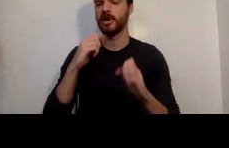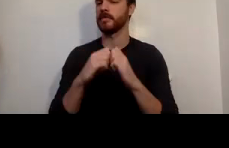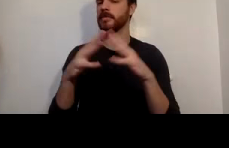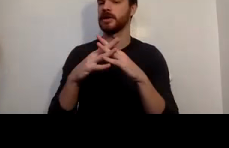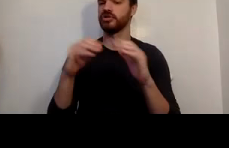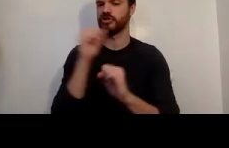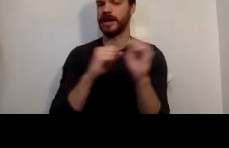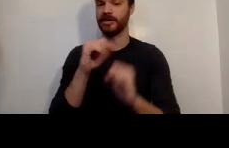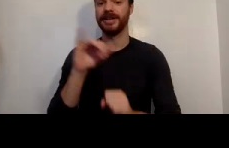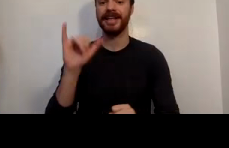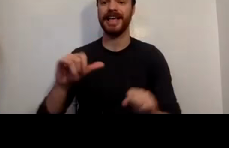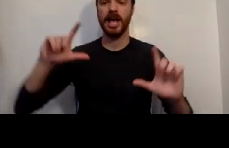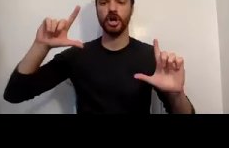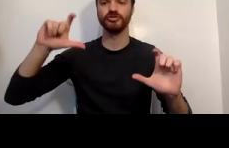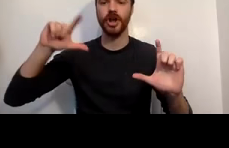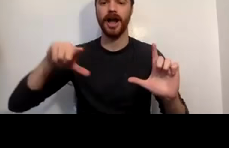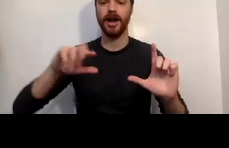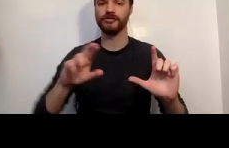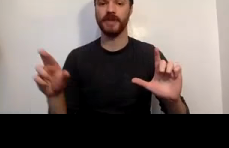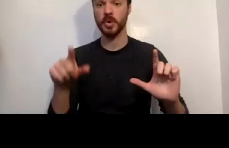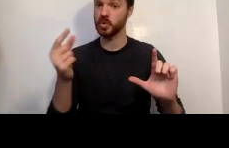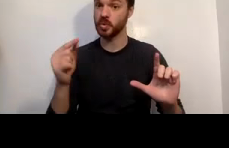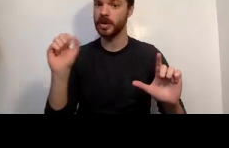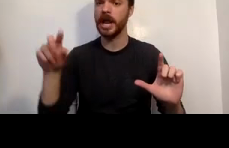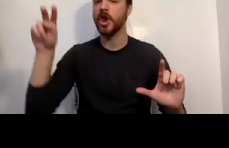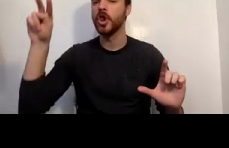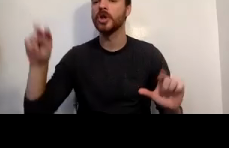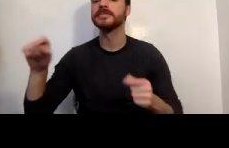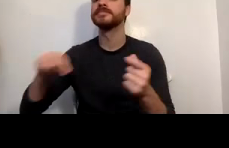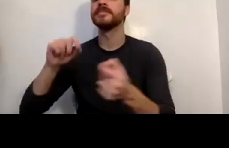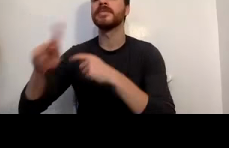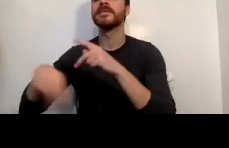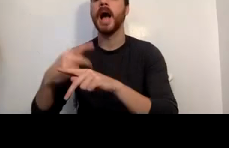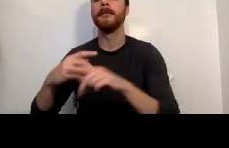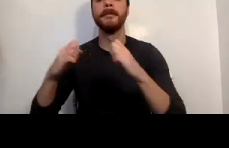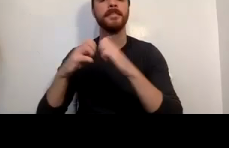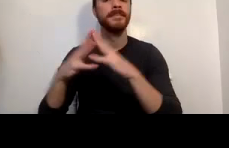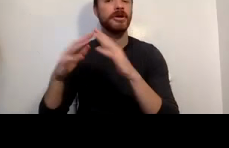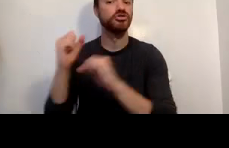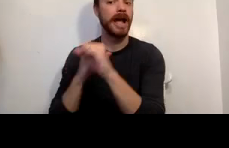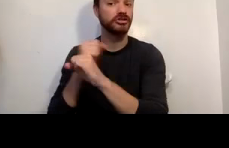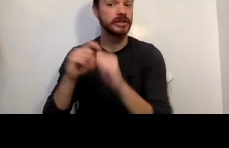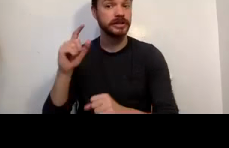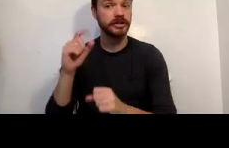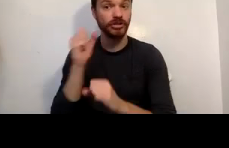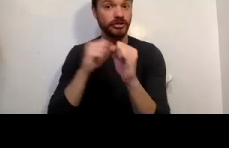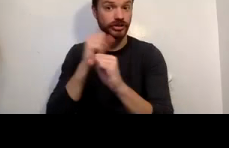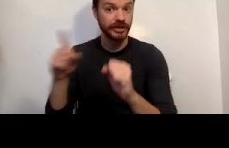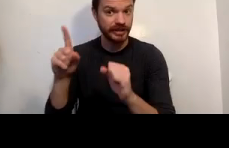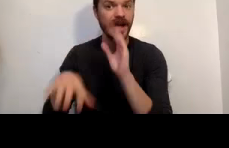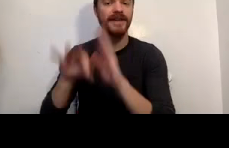screenshot you see on your right. You can actually look up specific types of implementation strategies and then find reviews there. And